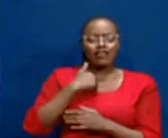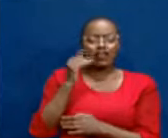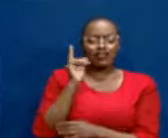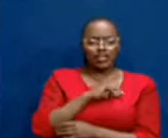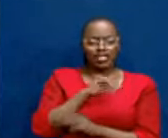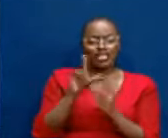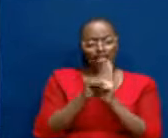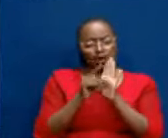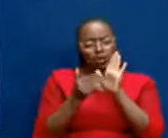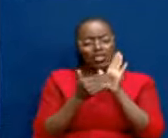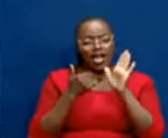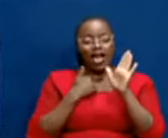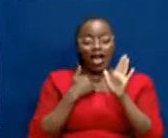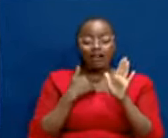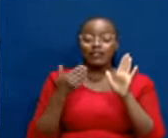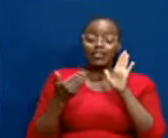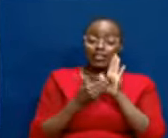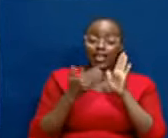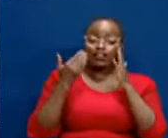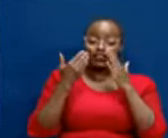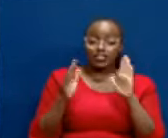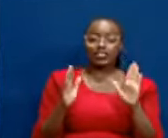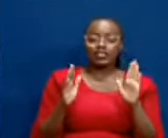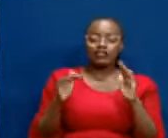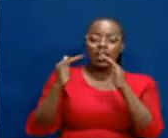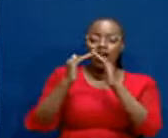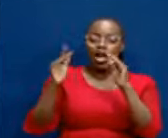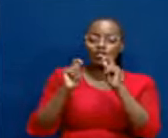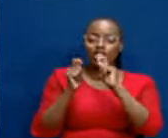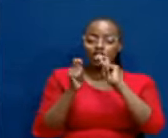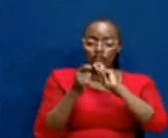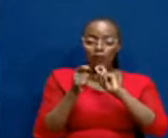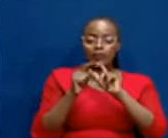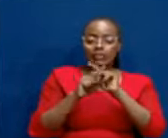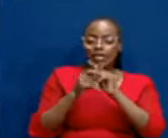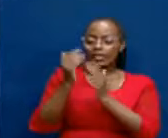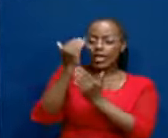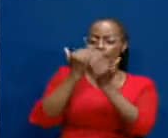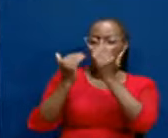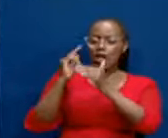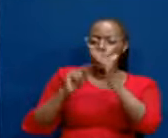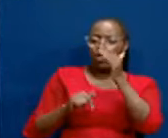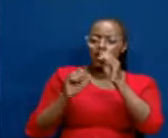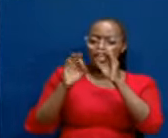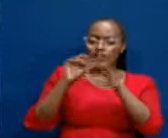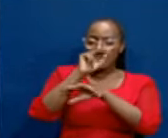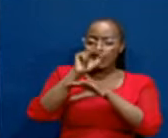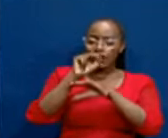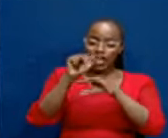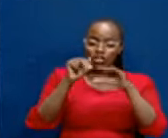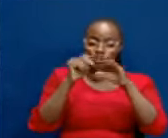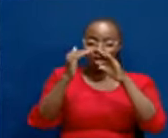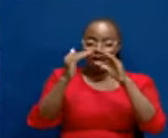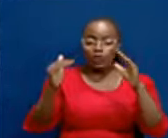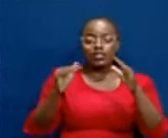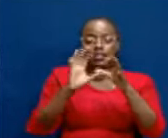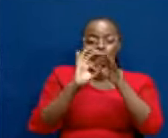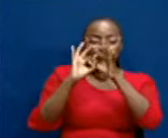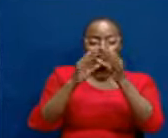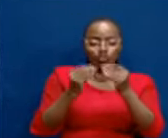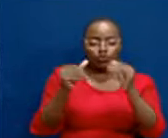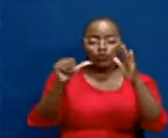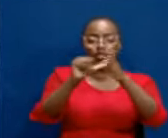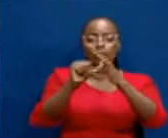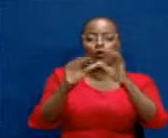laws. It's been there. Housing reform should start by asking ourselves, if the National Housing Corporation exists and it hasn't solved this problem,